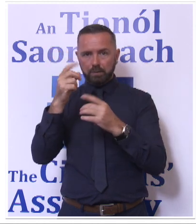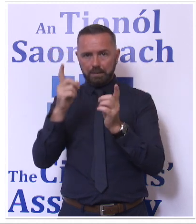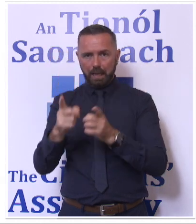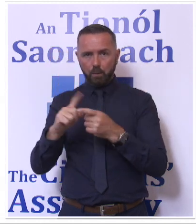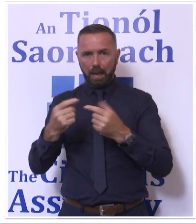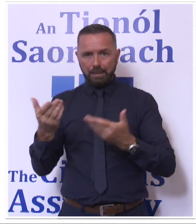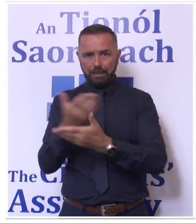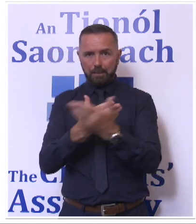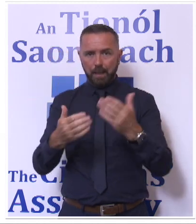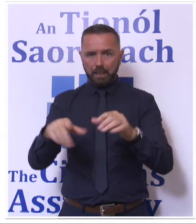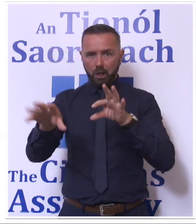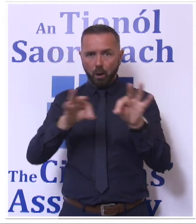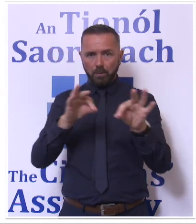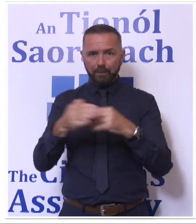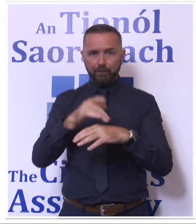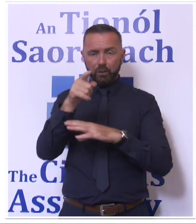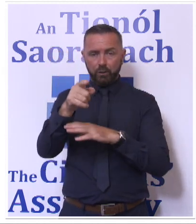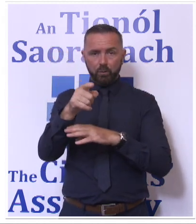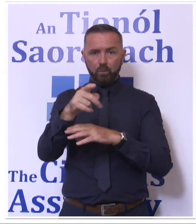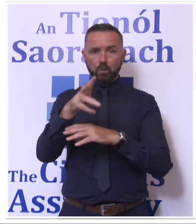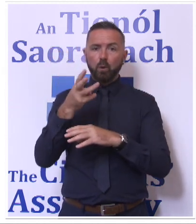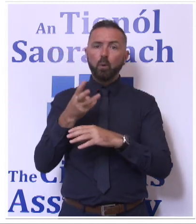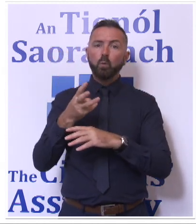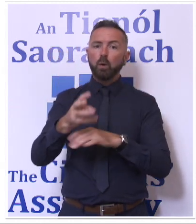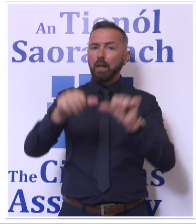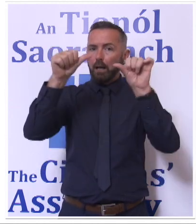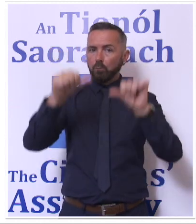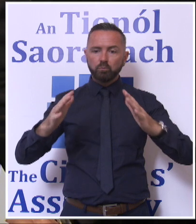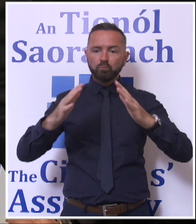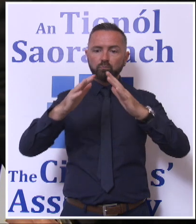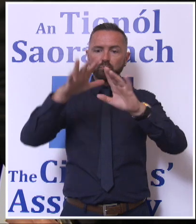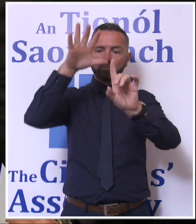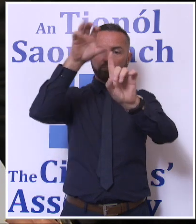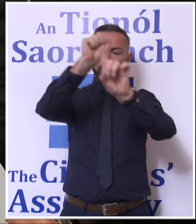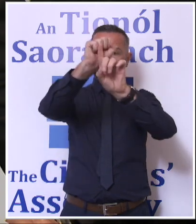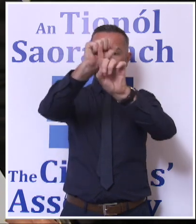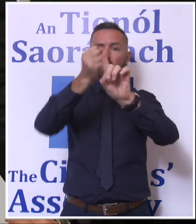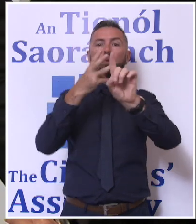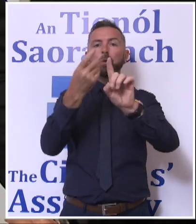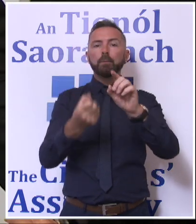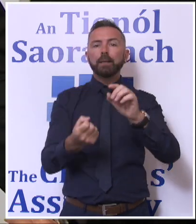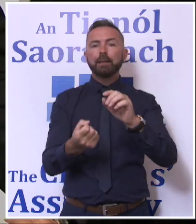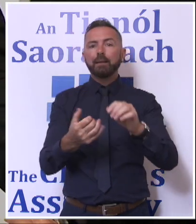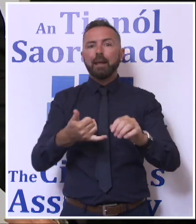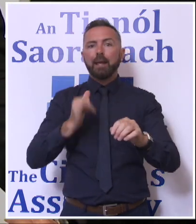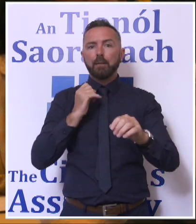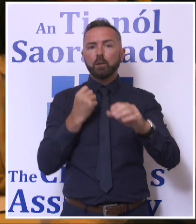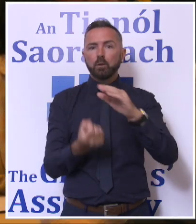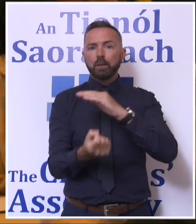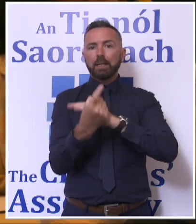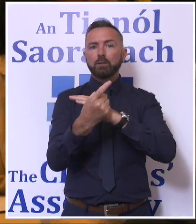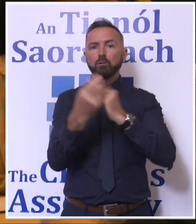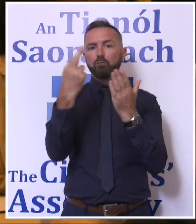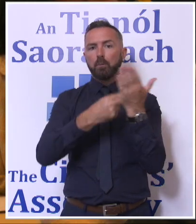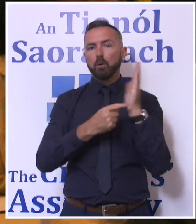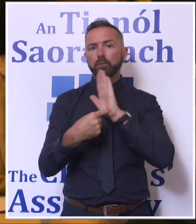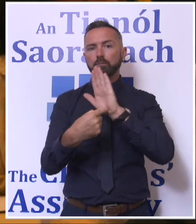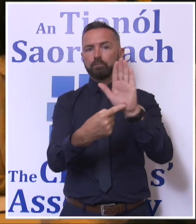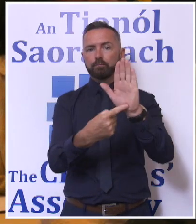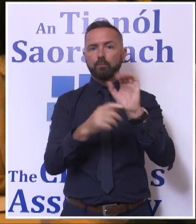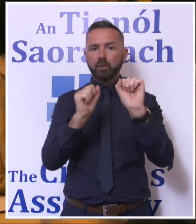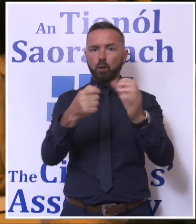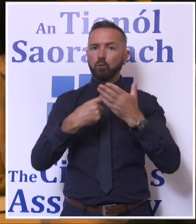morning from the Grand Hotel in Malahide, County Dublin, for our second session over